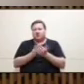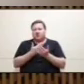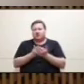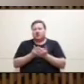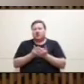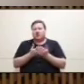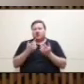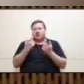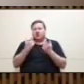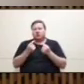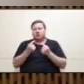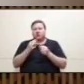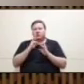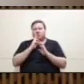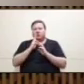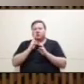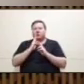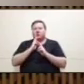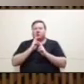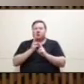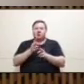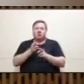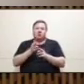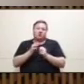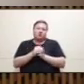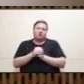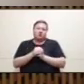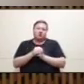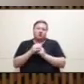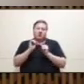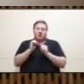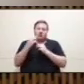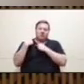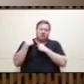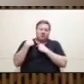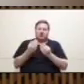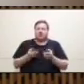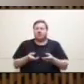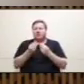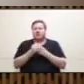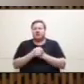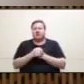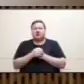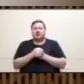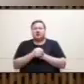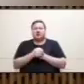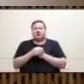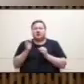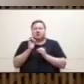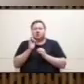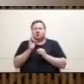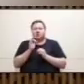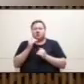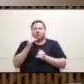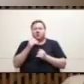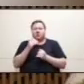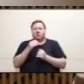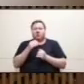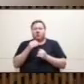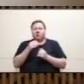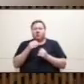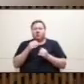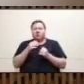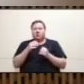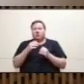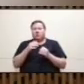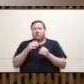execute their responsibilities as they have been appointed to that position. But there is no undue appointment or any acts of